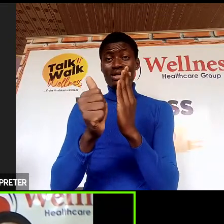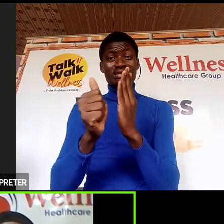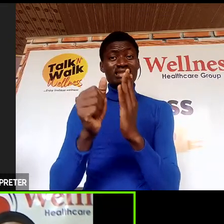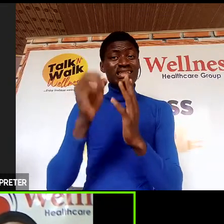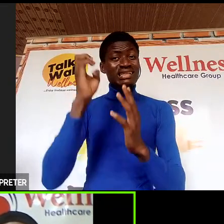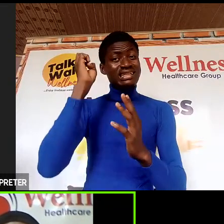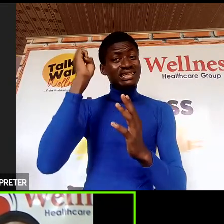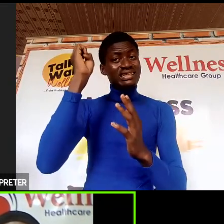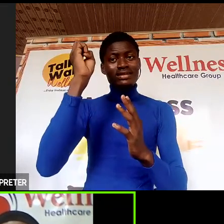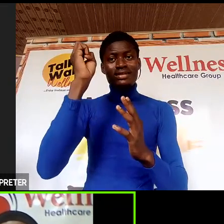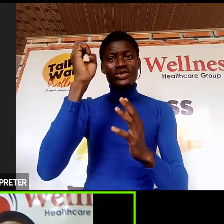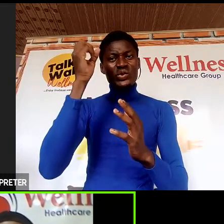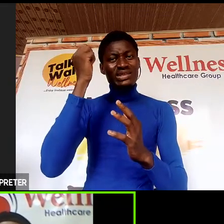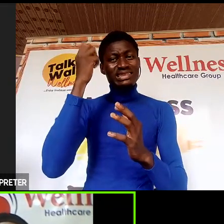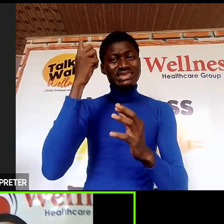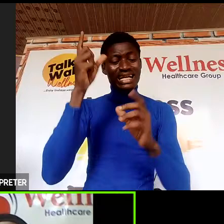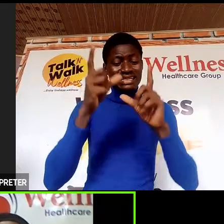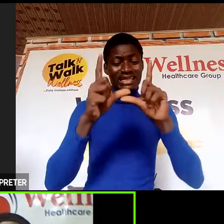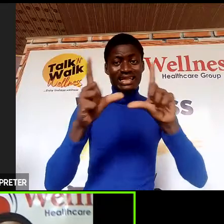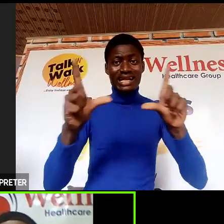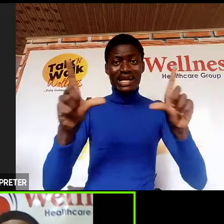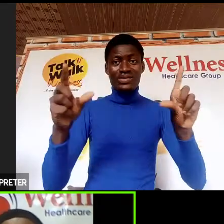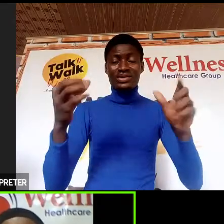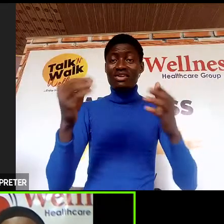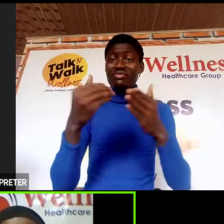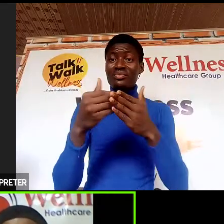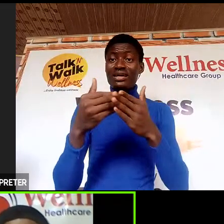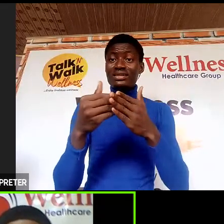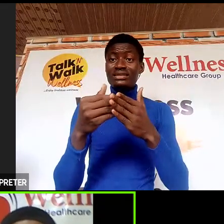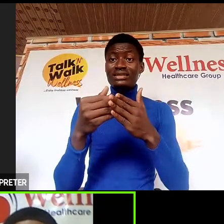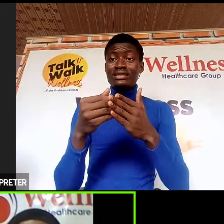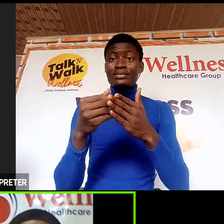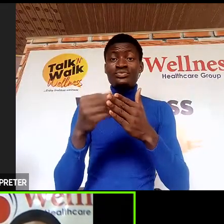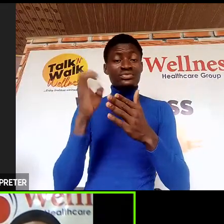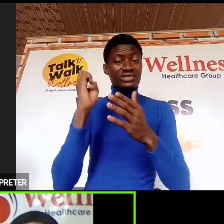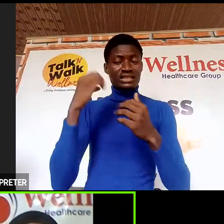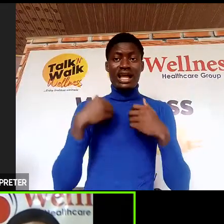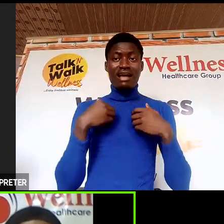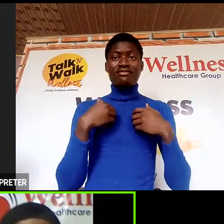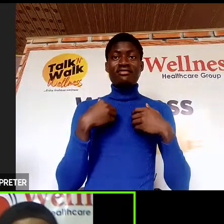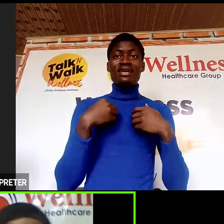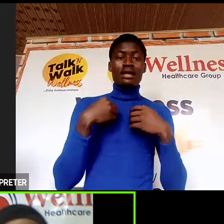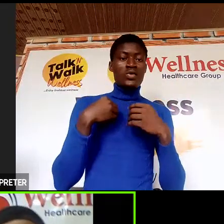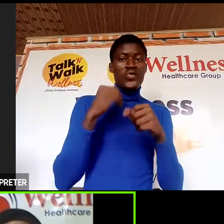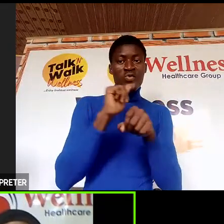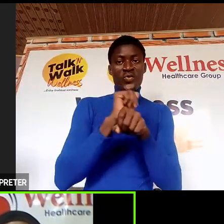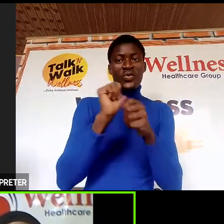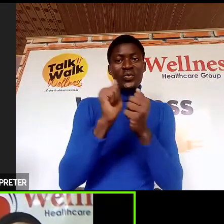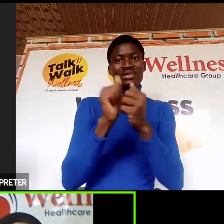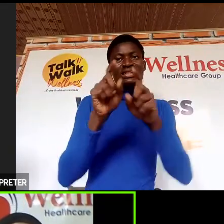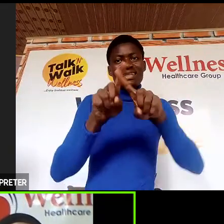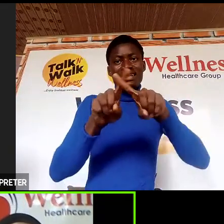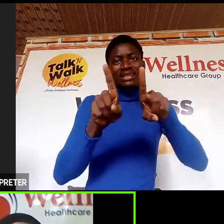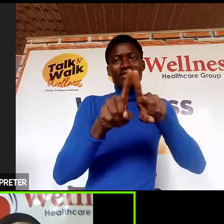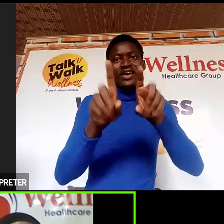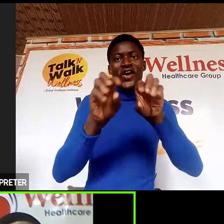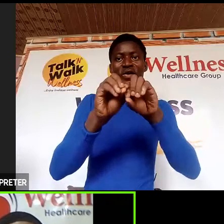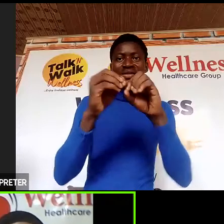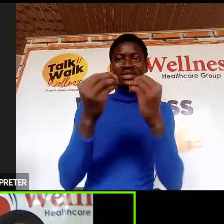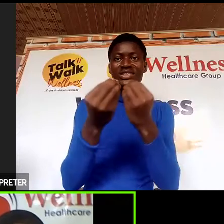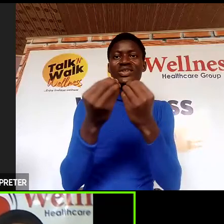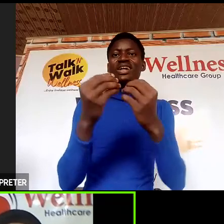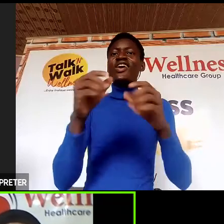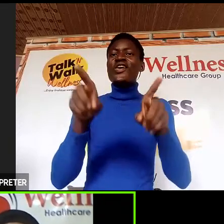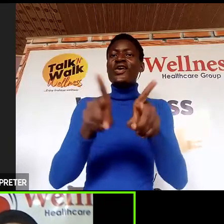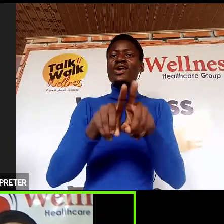He has applied it to use in different organizations and even in his personal life. And so one of the things we've